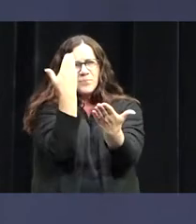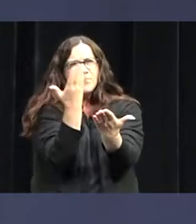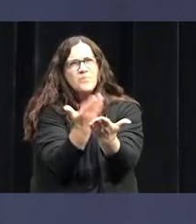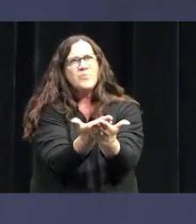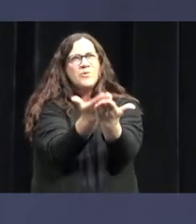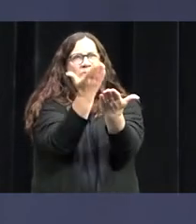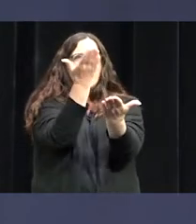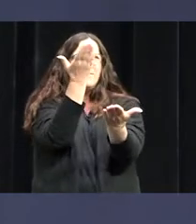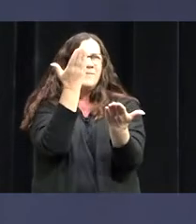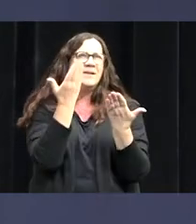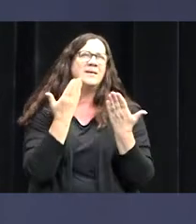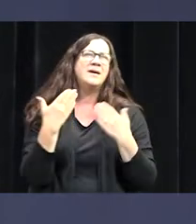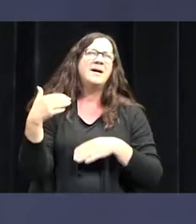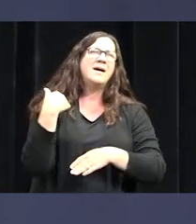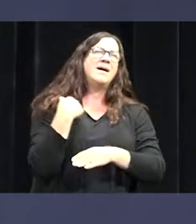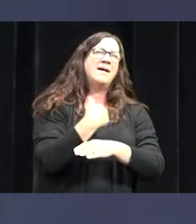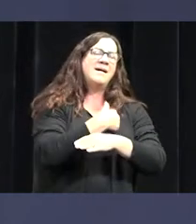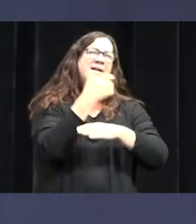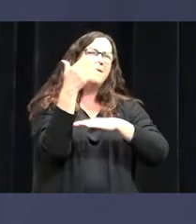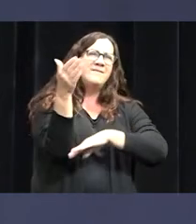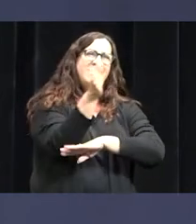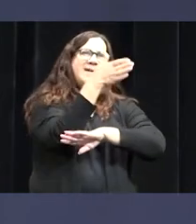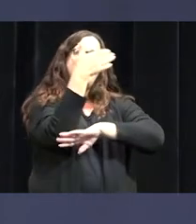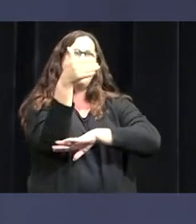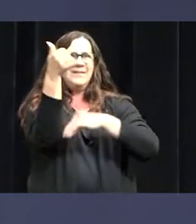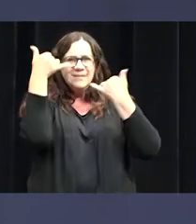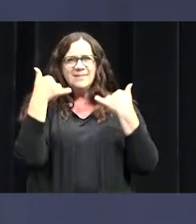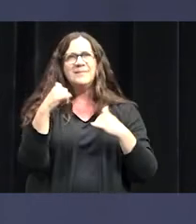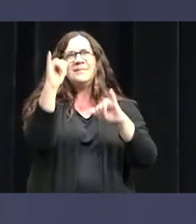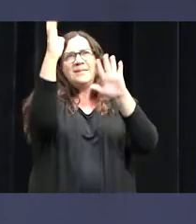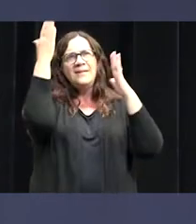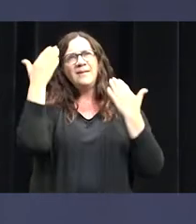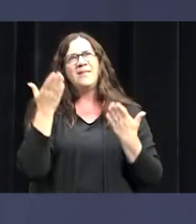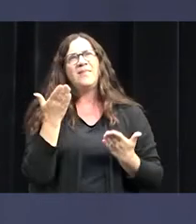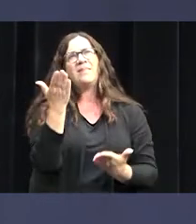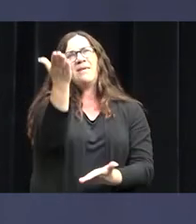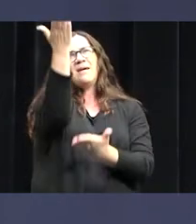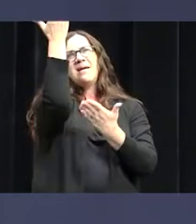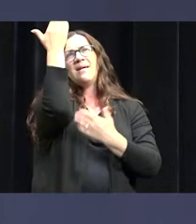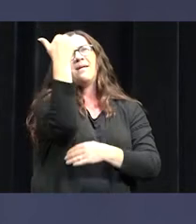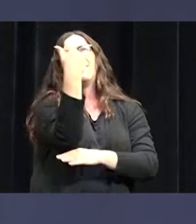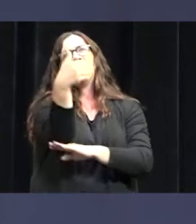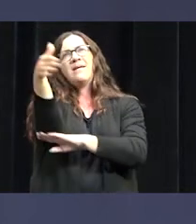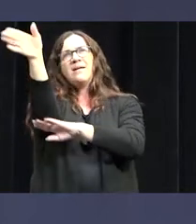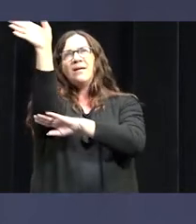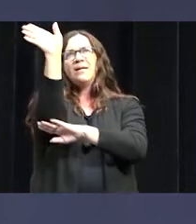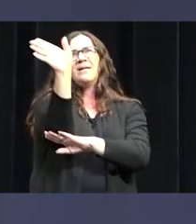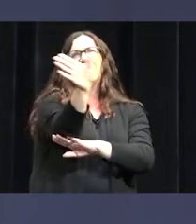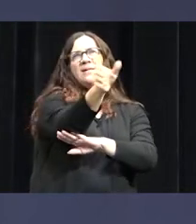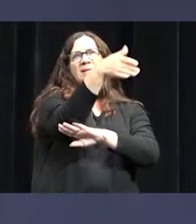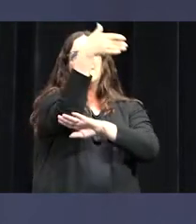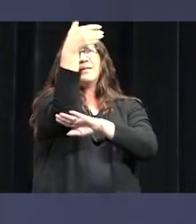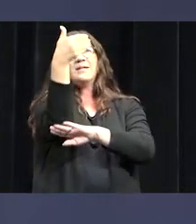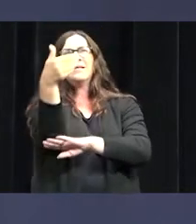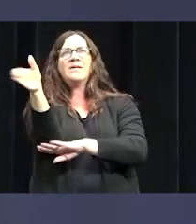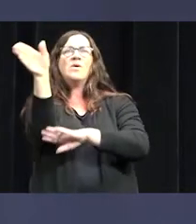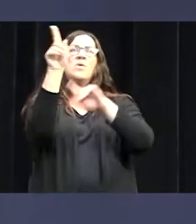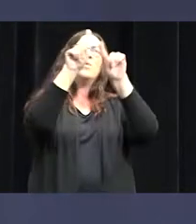nine that our flag was still there